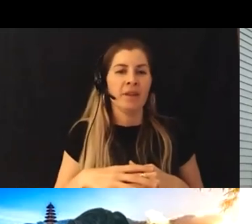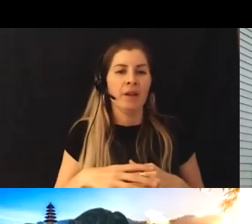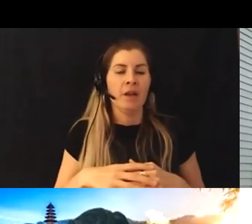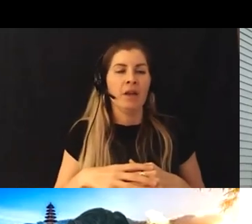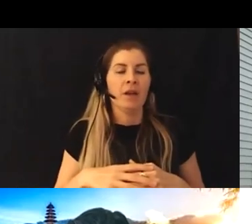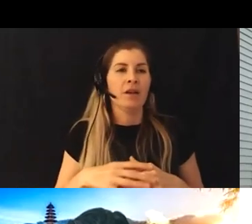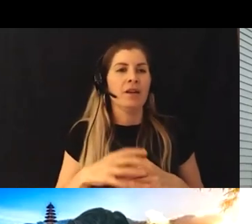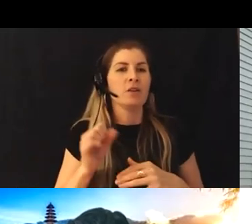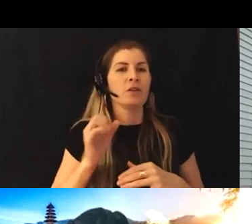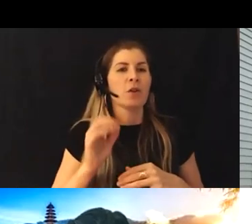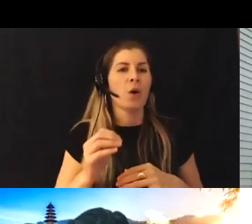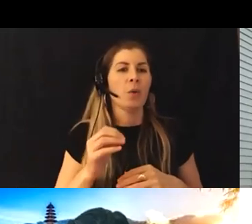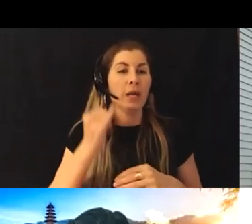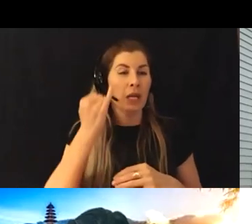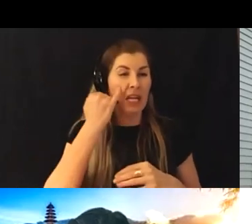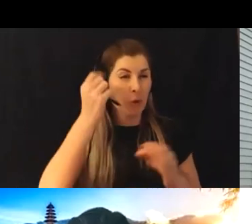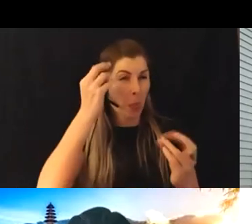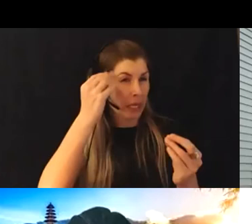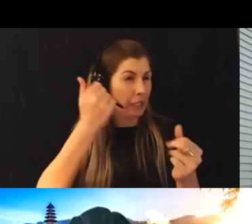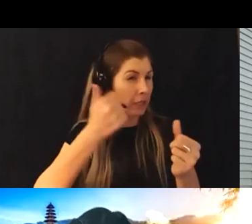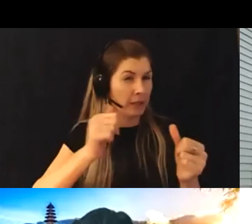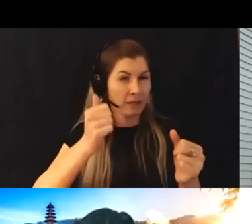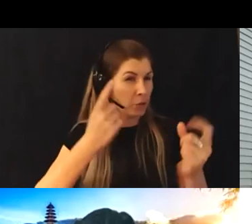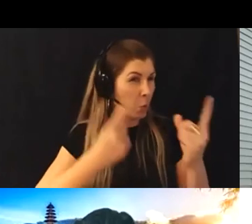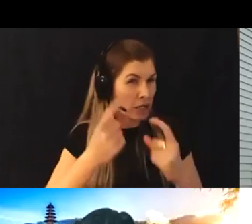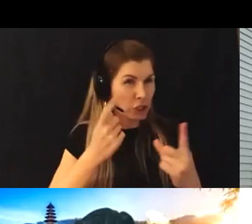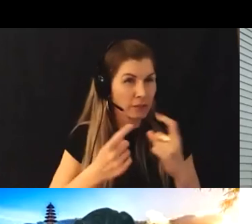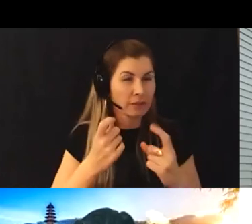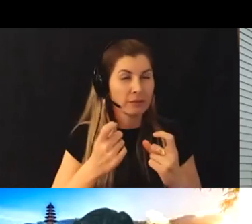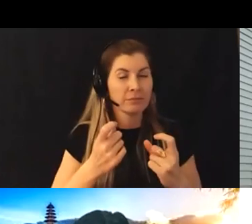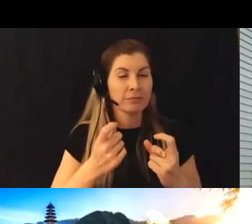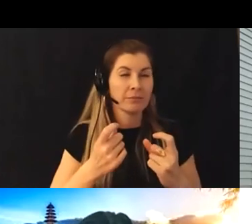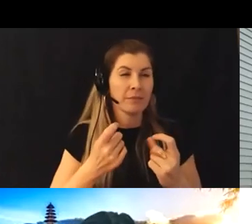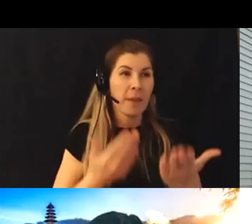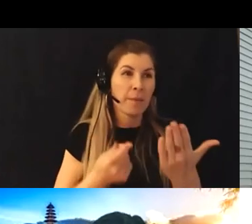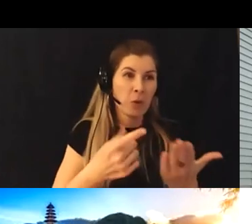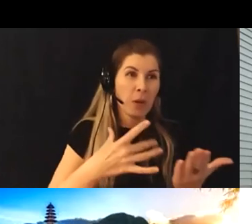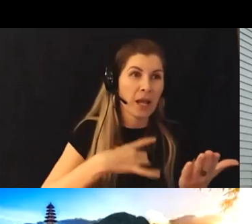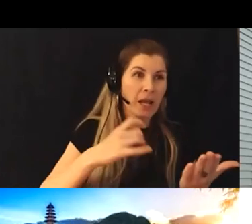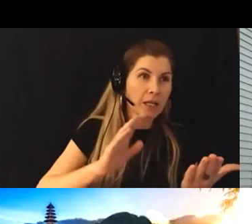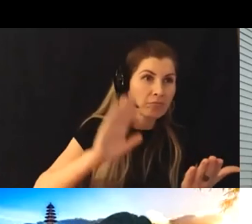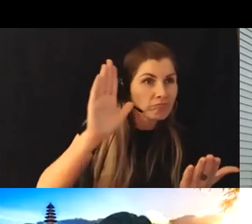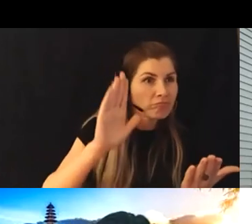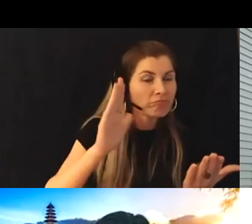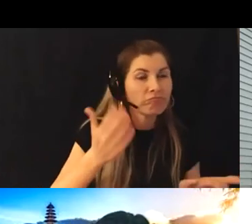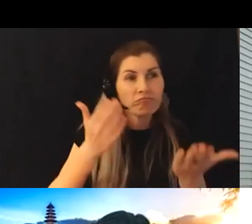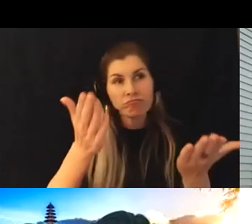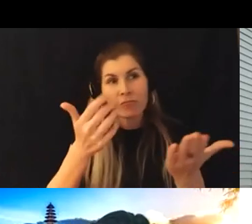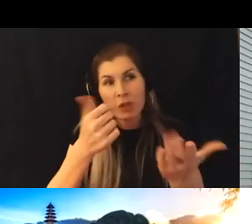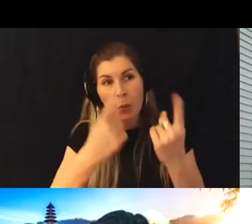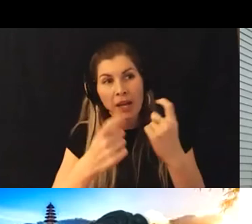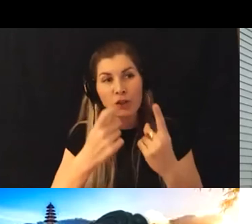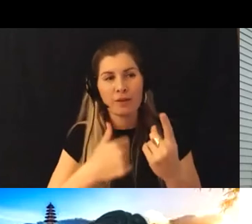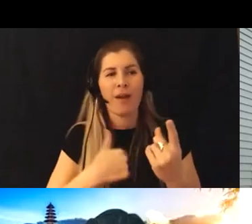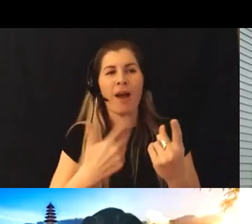that, or while you're thinking of any questions that maybe you'd like to raise that haven't come up yet, I want to attempt